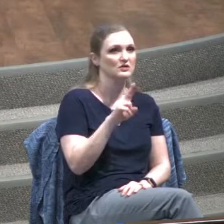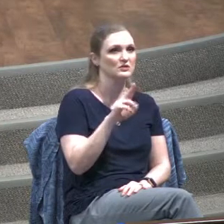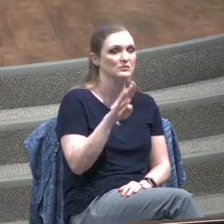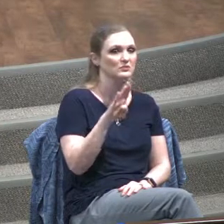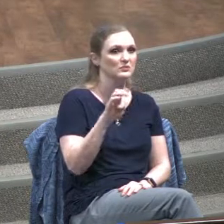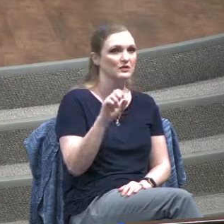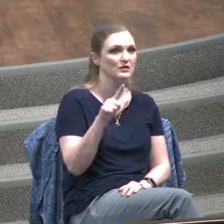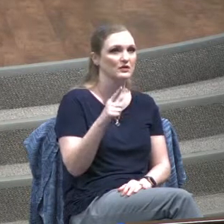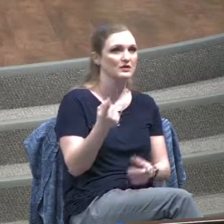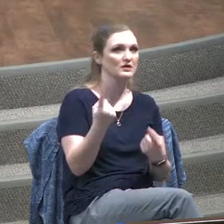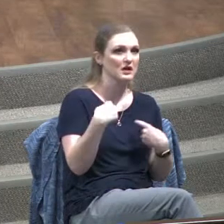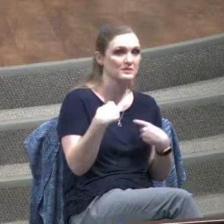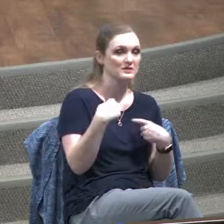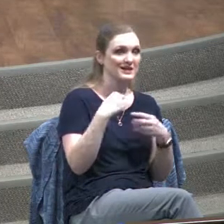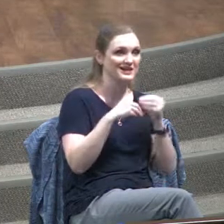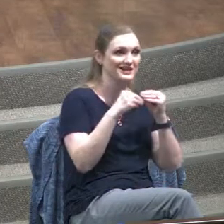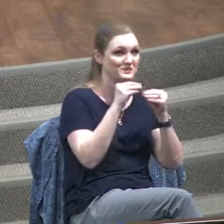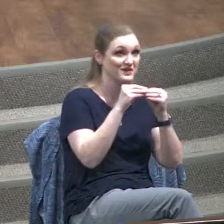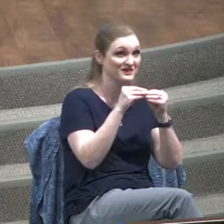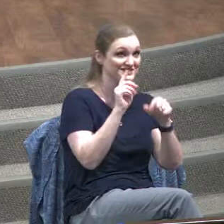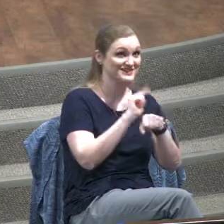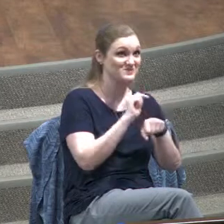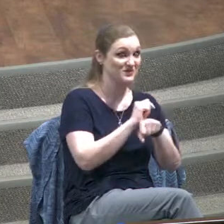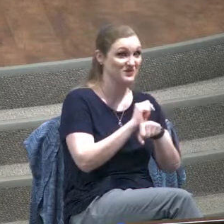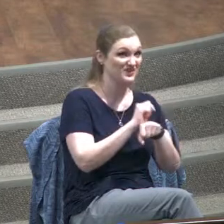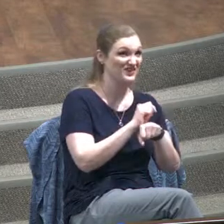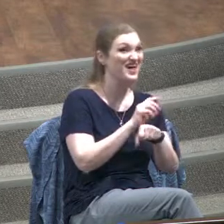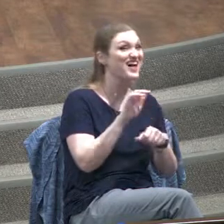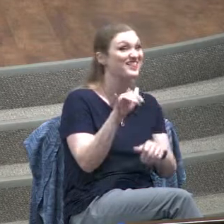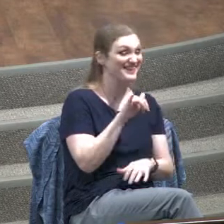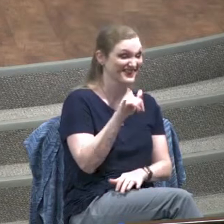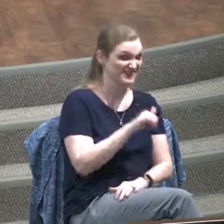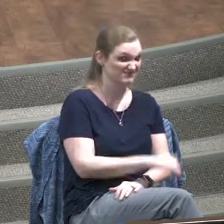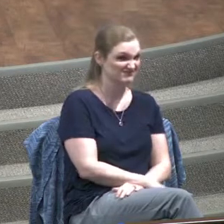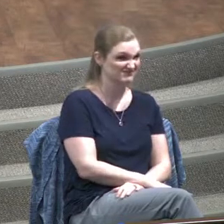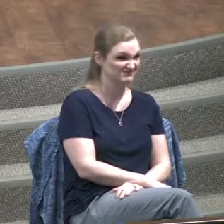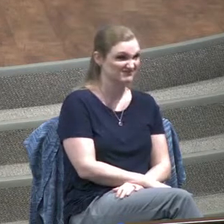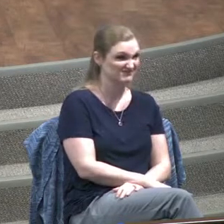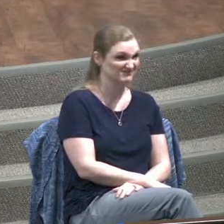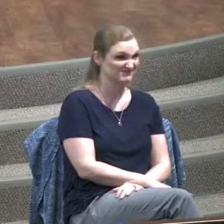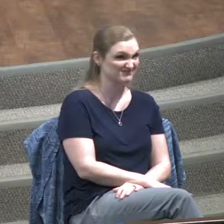Ezra. He builds his temple. This is Zerubbabel's temple.